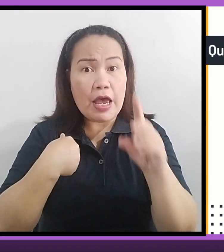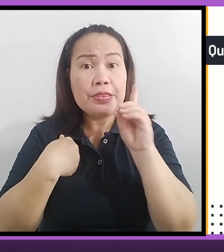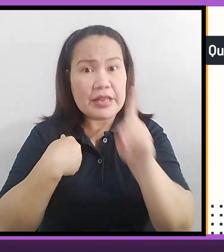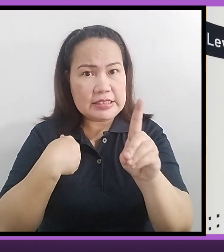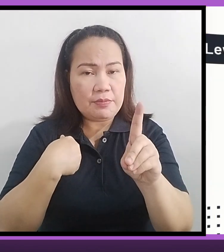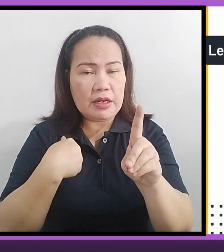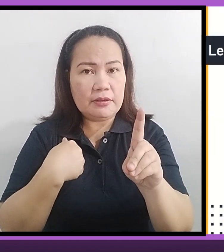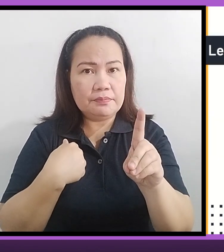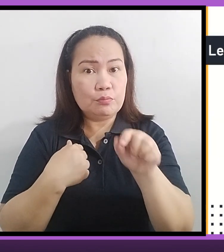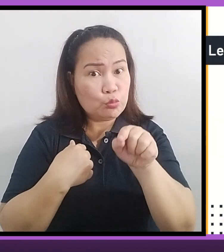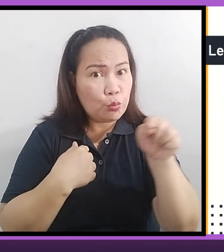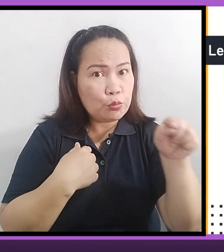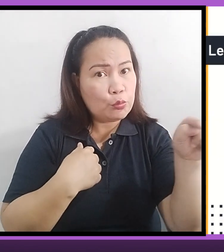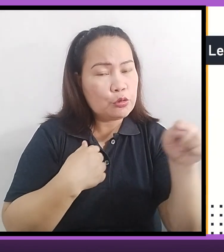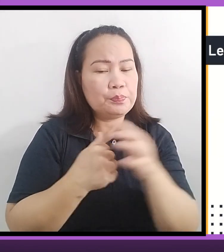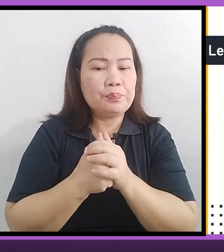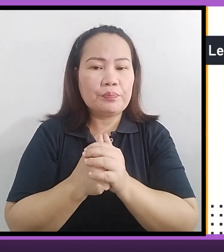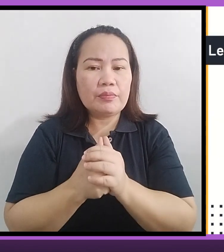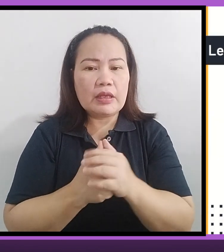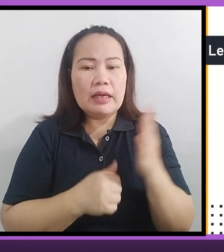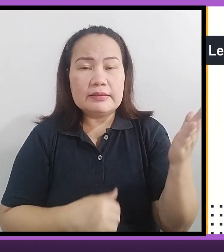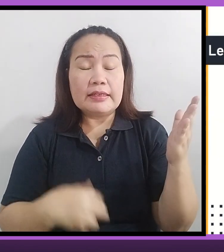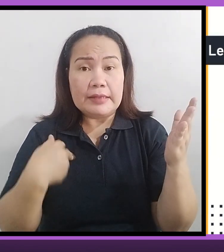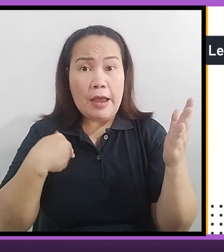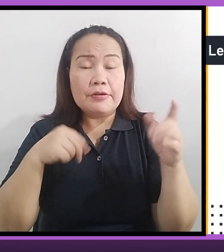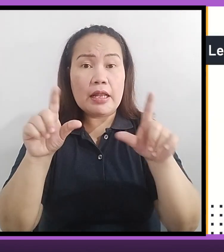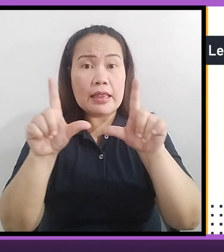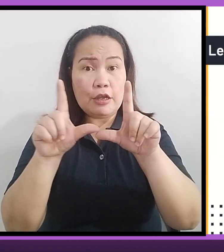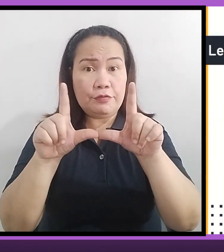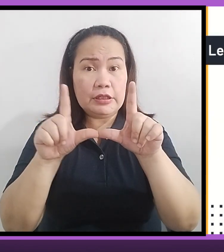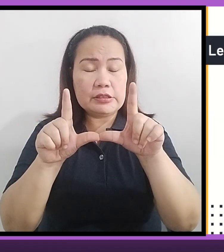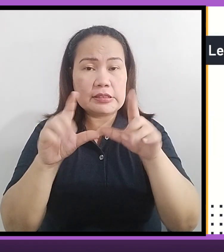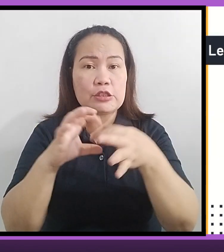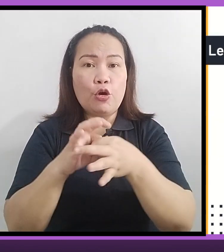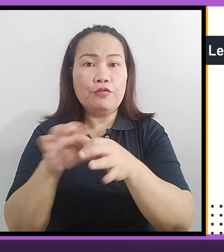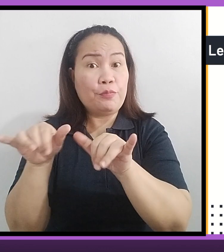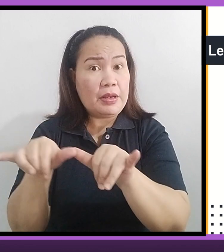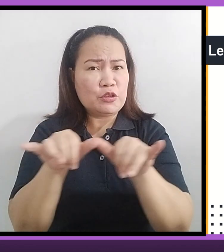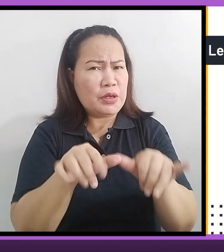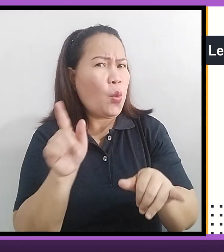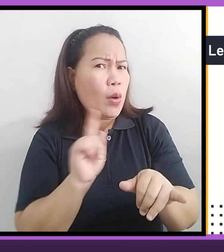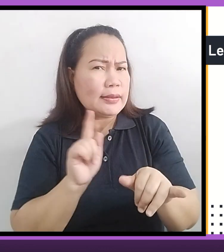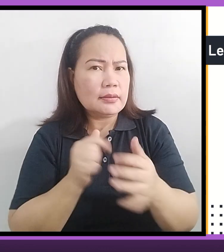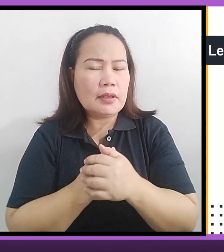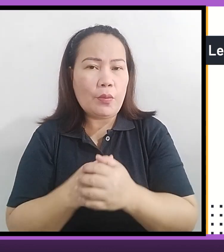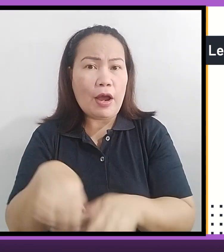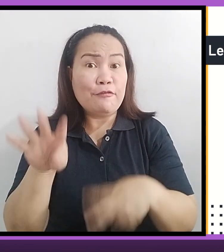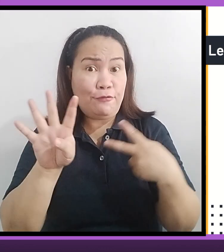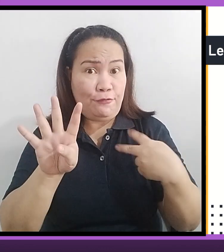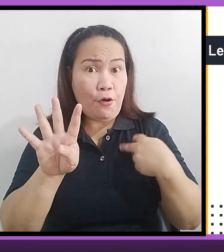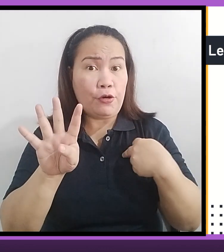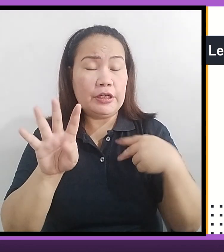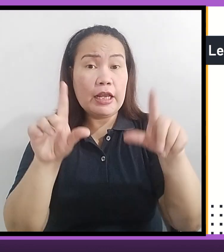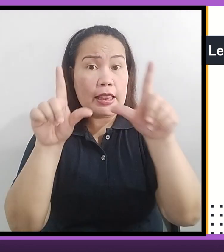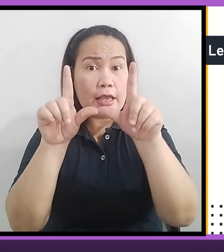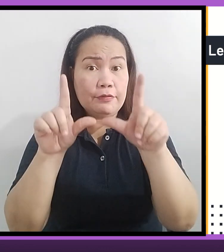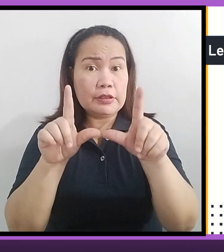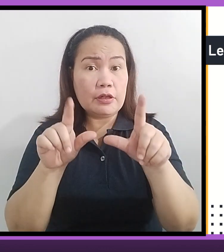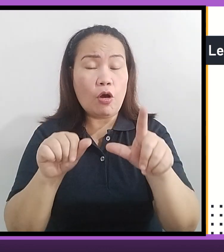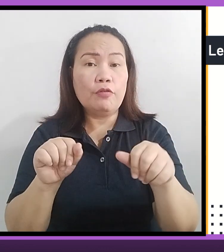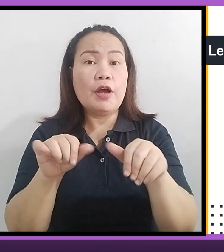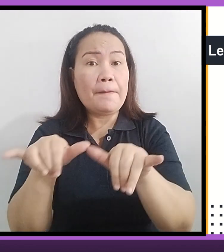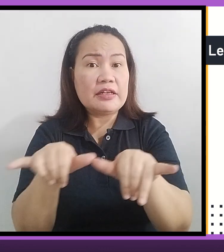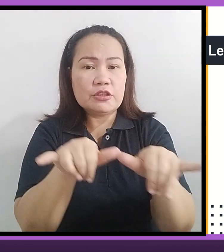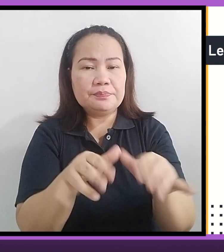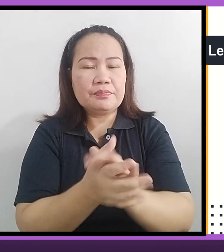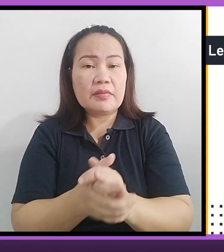So, we have a levels of measurement. So, What are those? We have four levels of measurement.